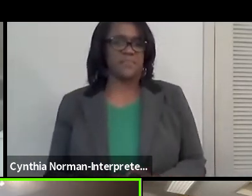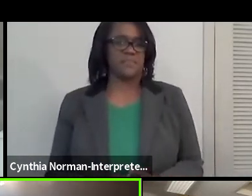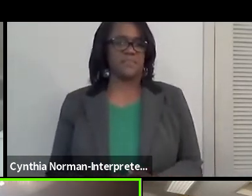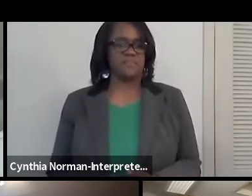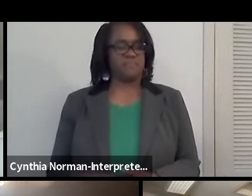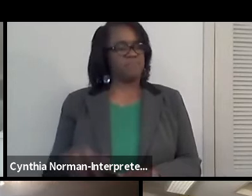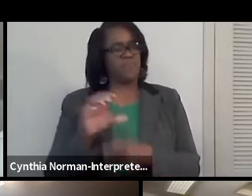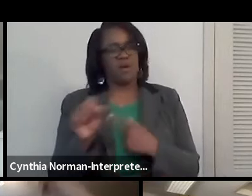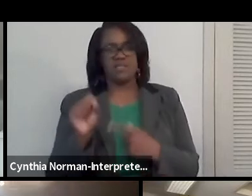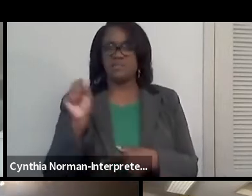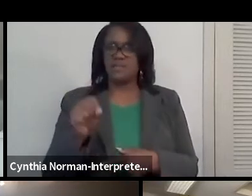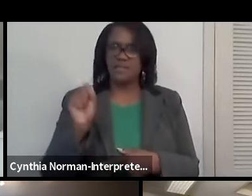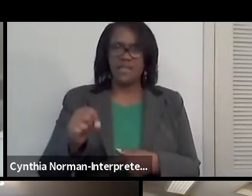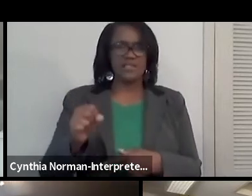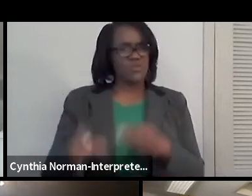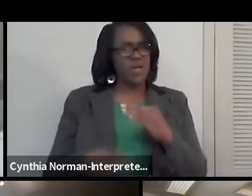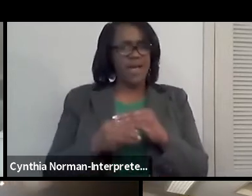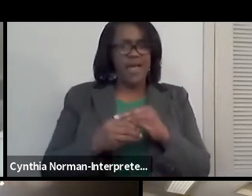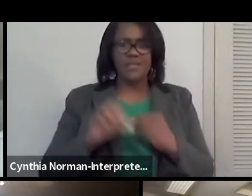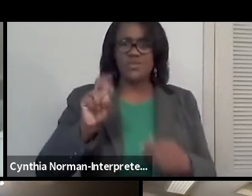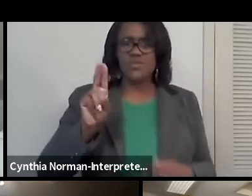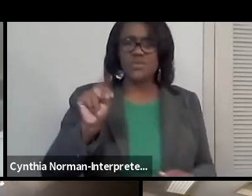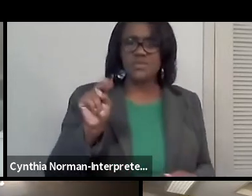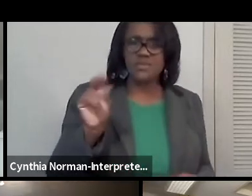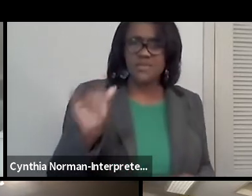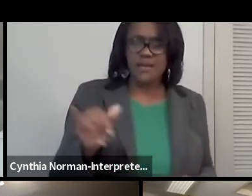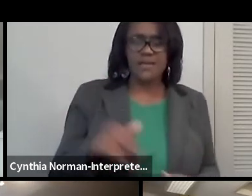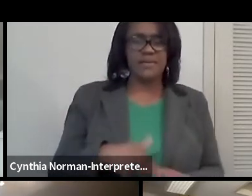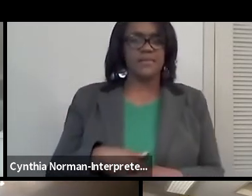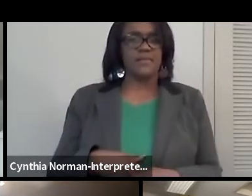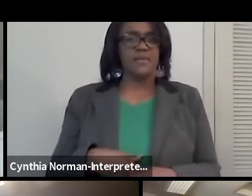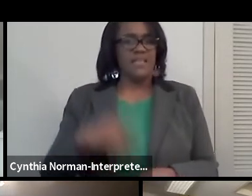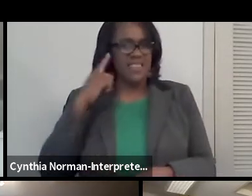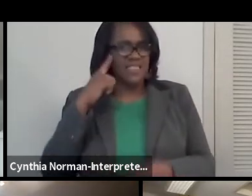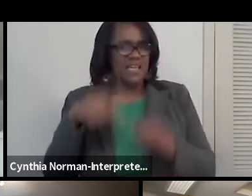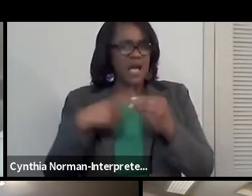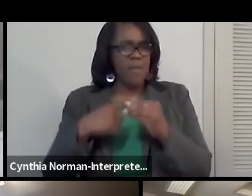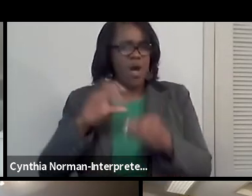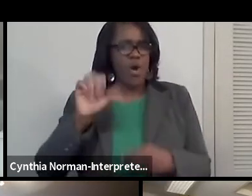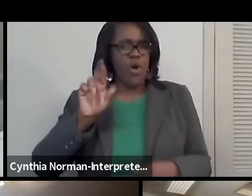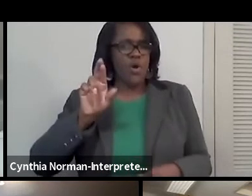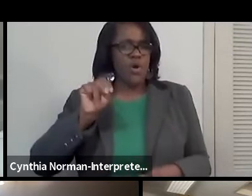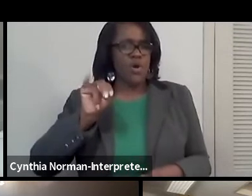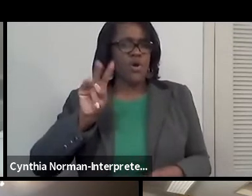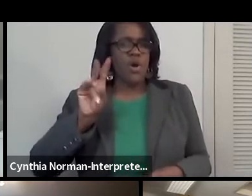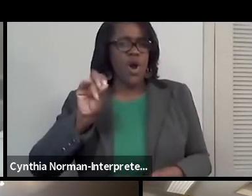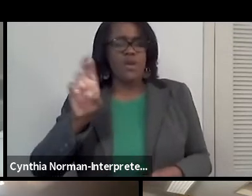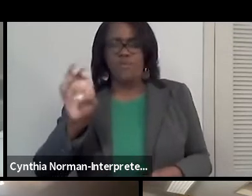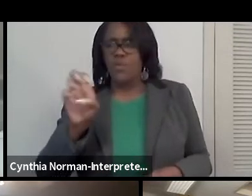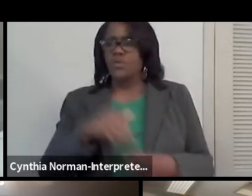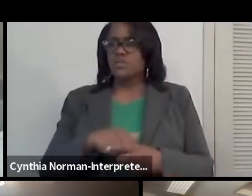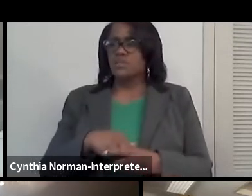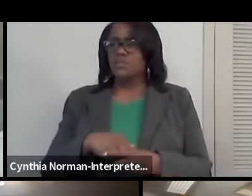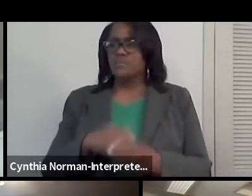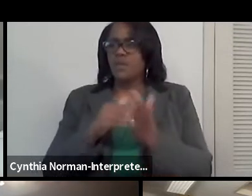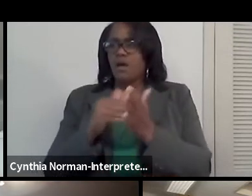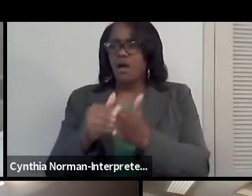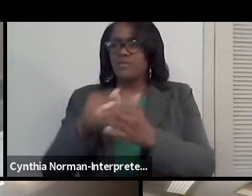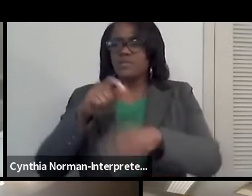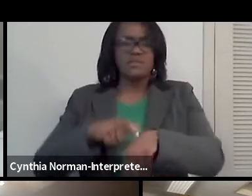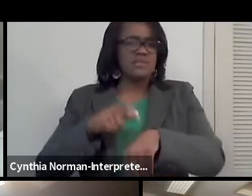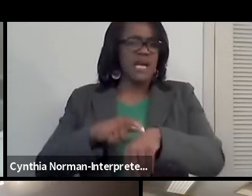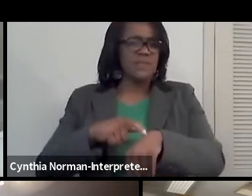Awesome. Yeah, kind of to build on what Sunny was talking about, and just think about carnivores generally, we oftentimes, even though just